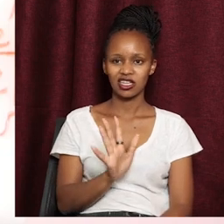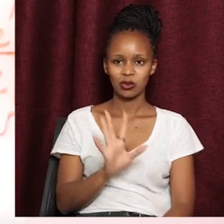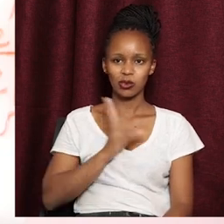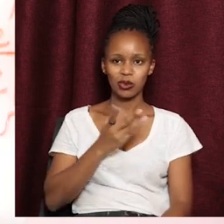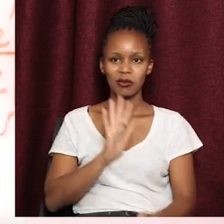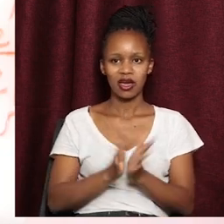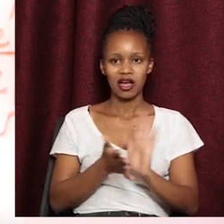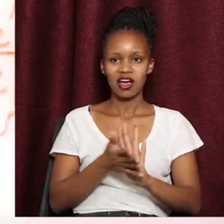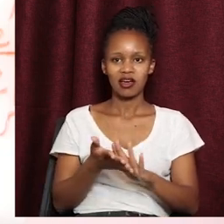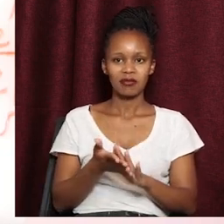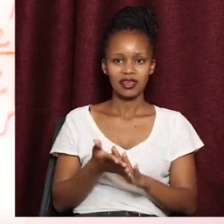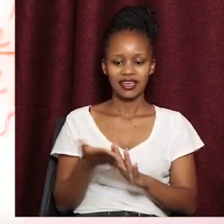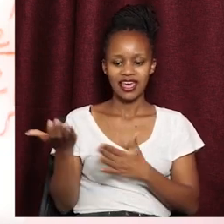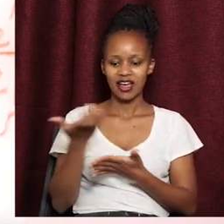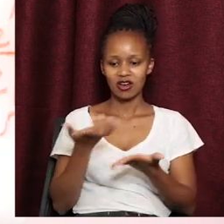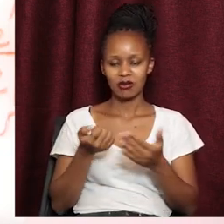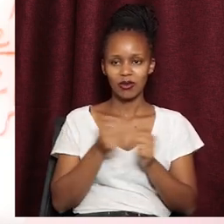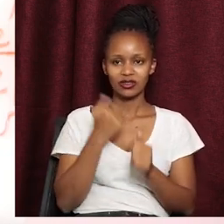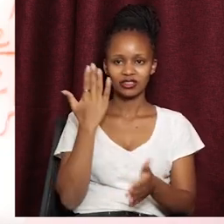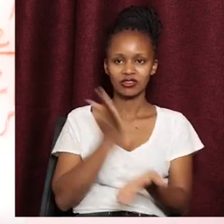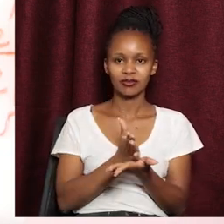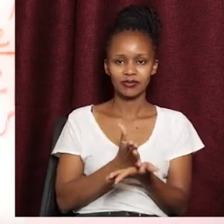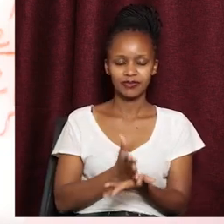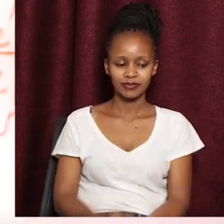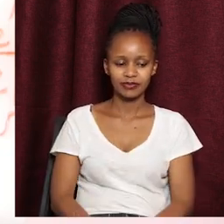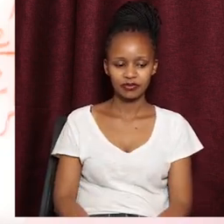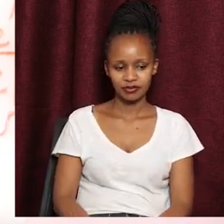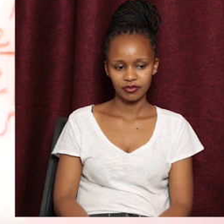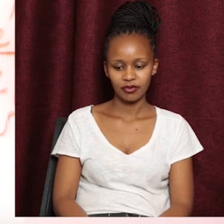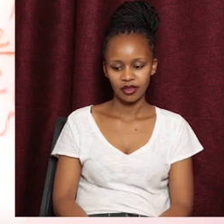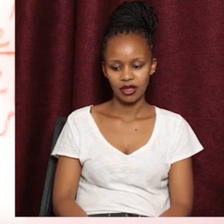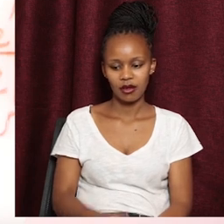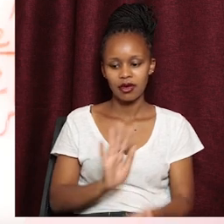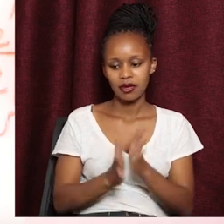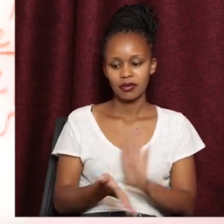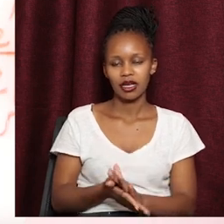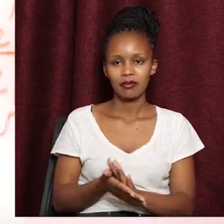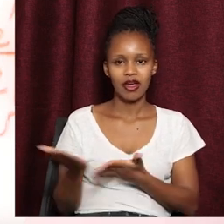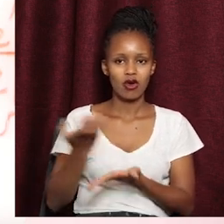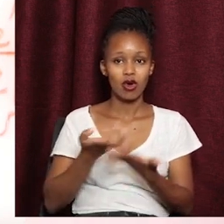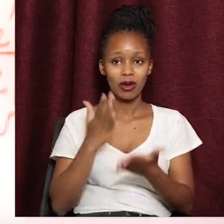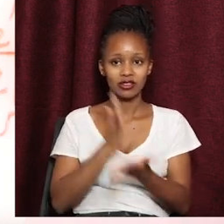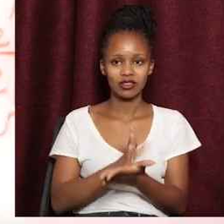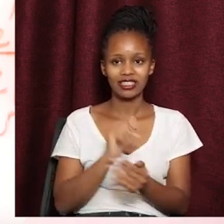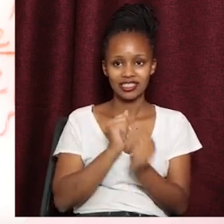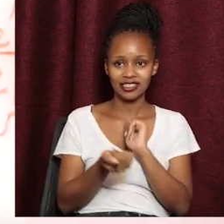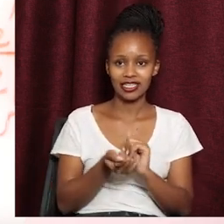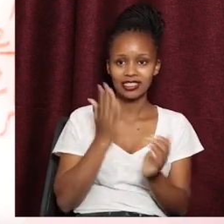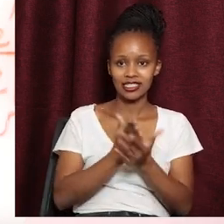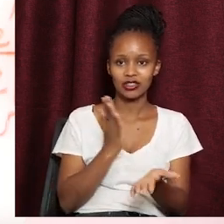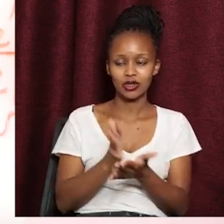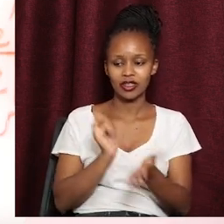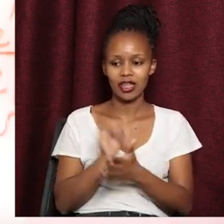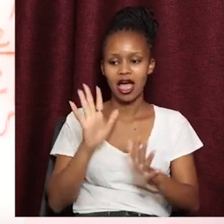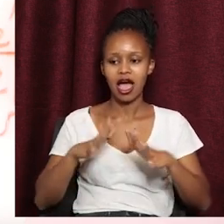are only becoming a bit economic with the truth. And becoming economical with the truth does not change the